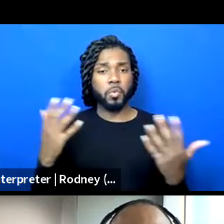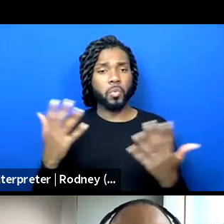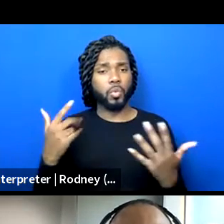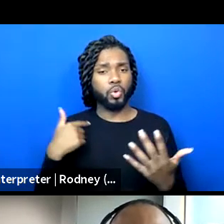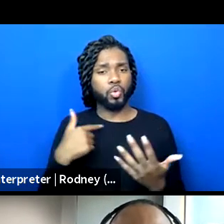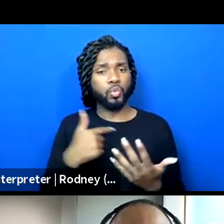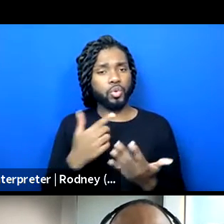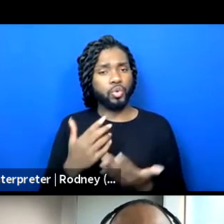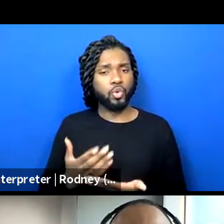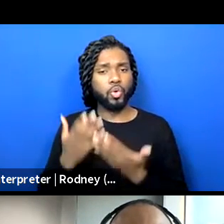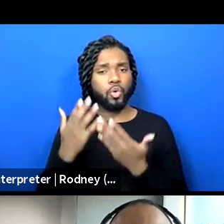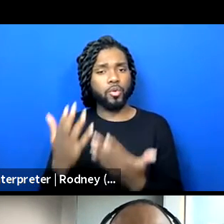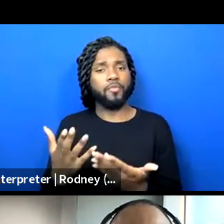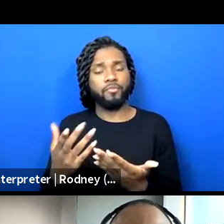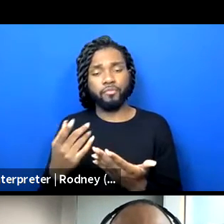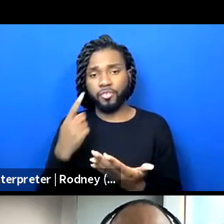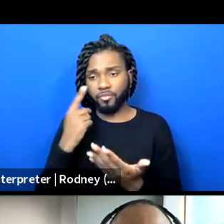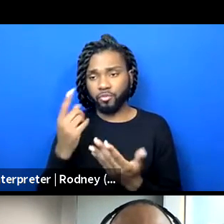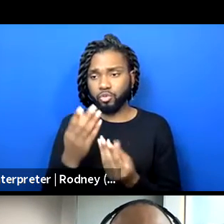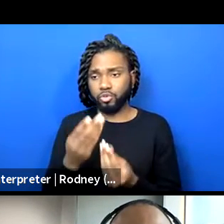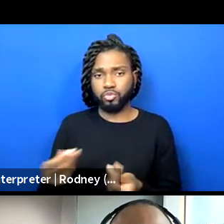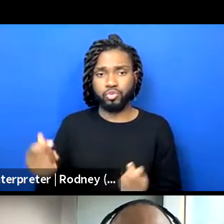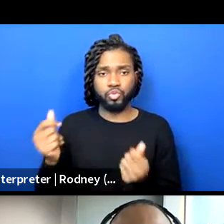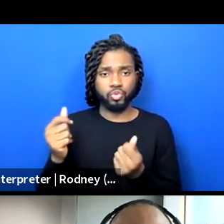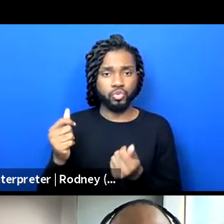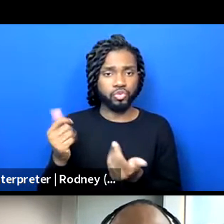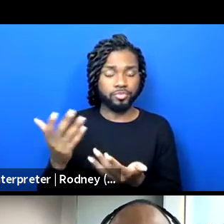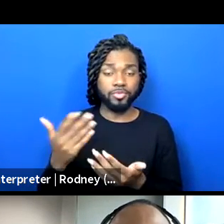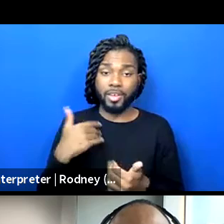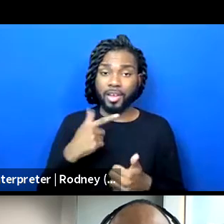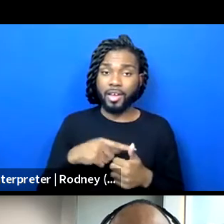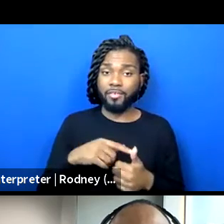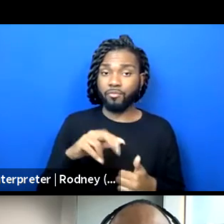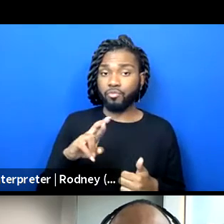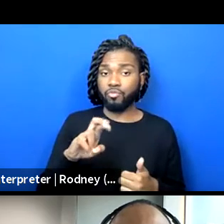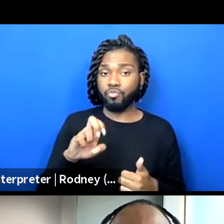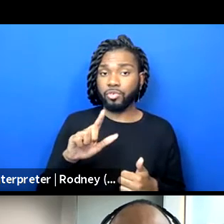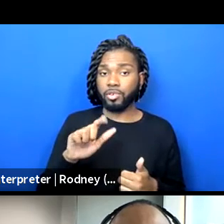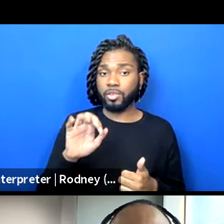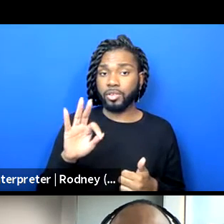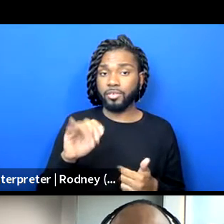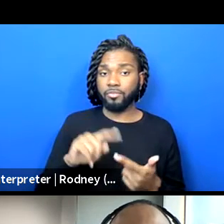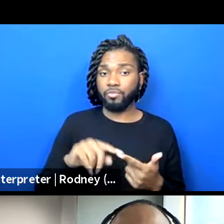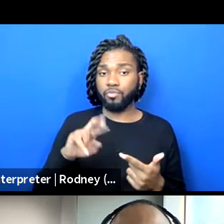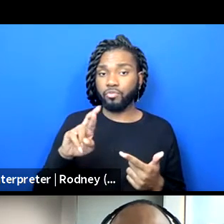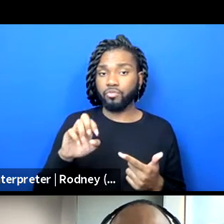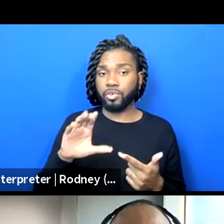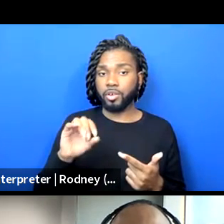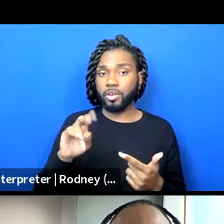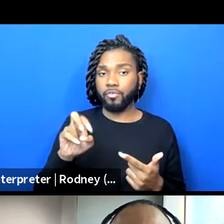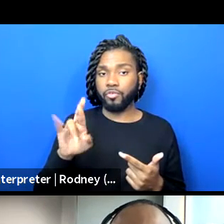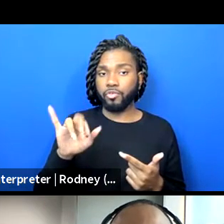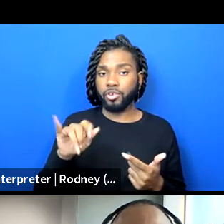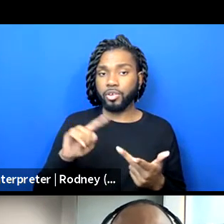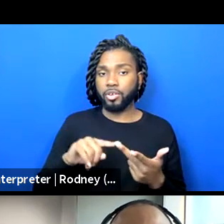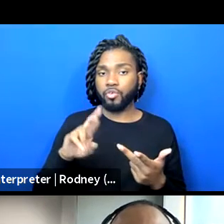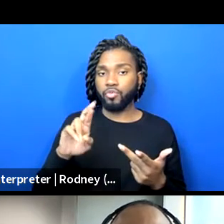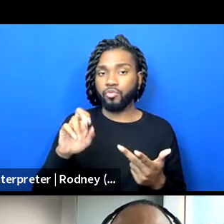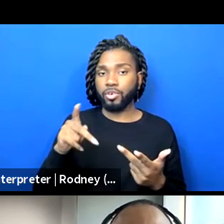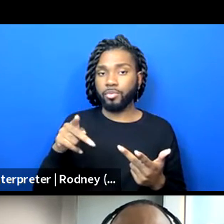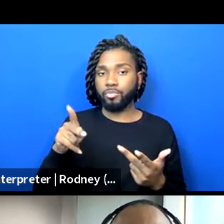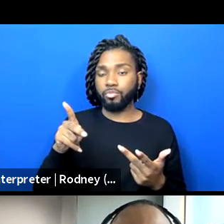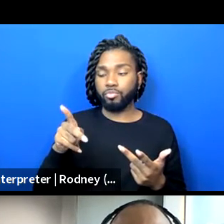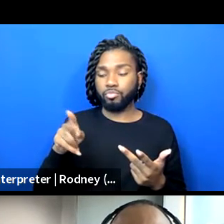what do we offer in terms of solutions? There's relief, recovery, and representation. Those are the three things that we want. We got some